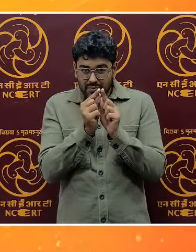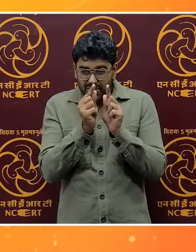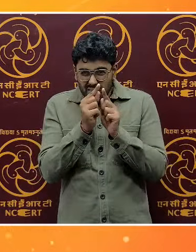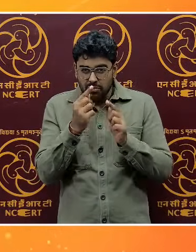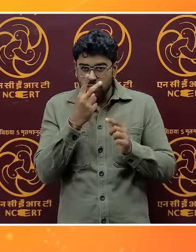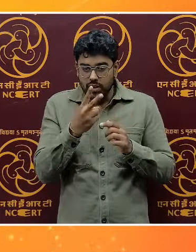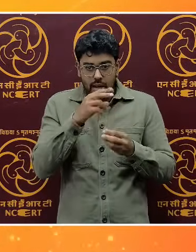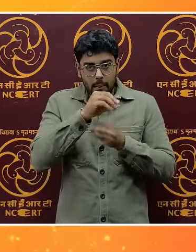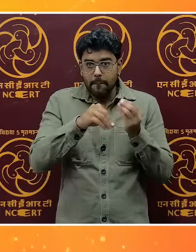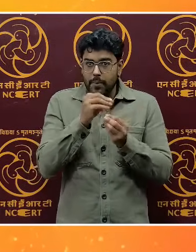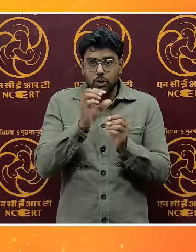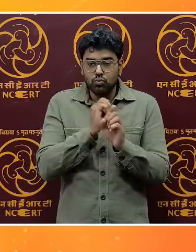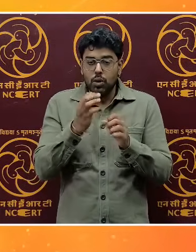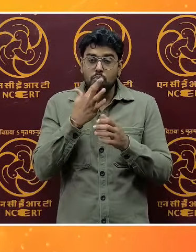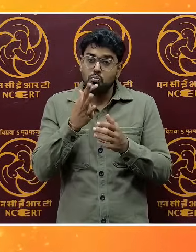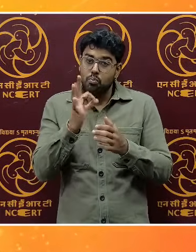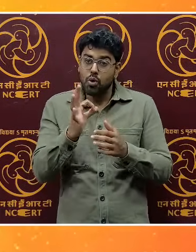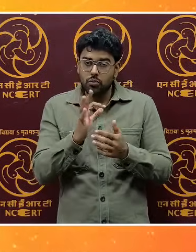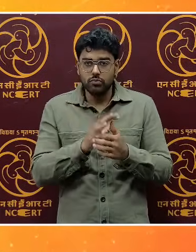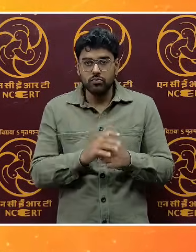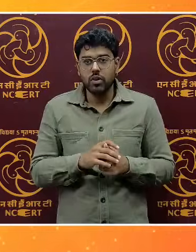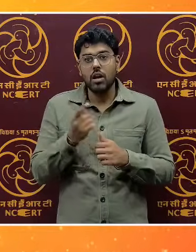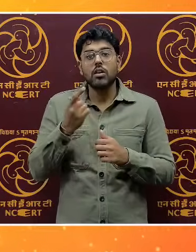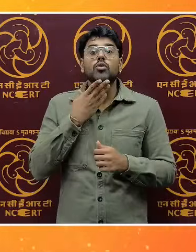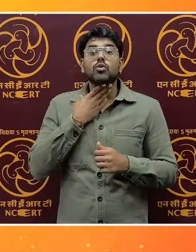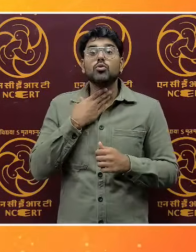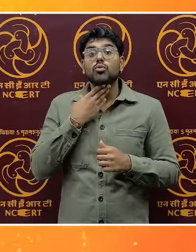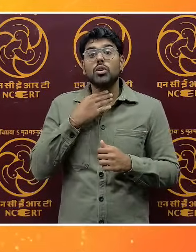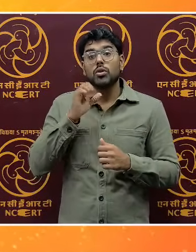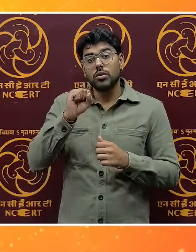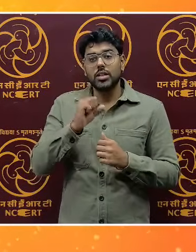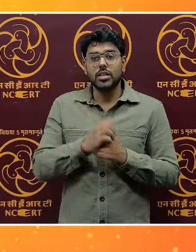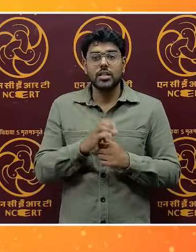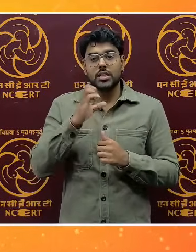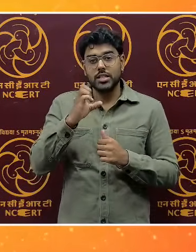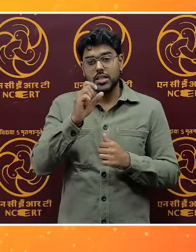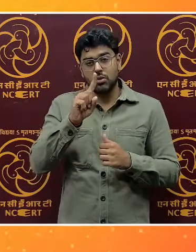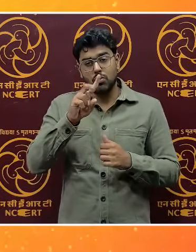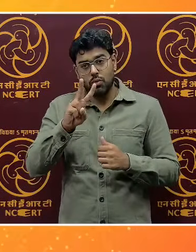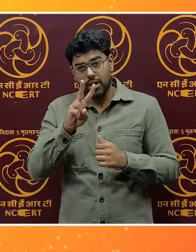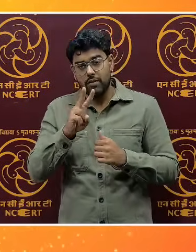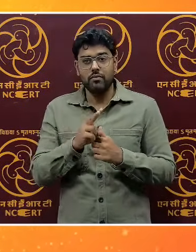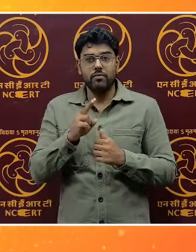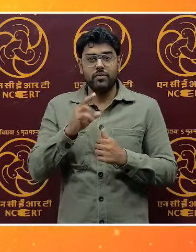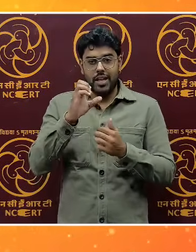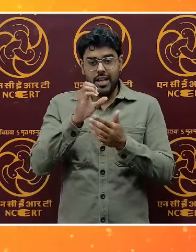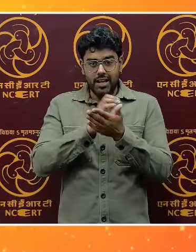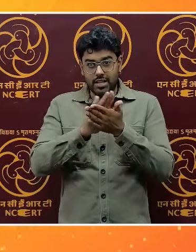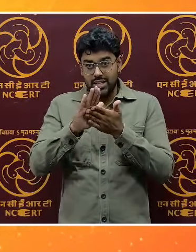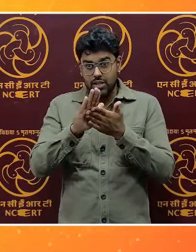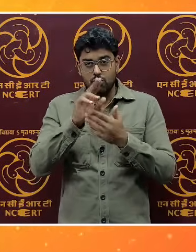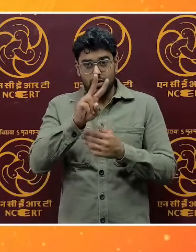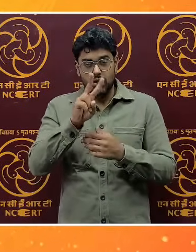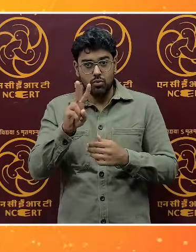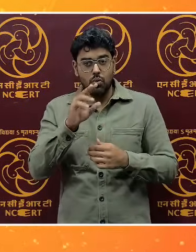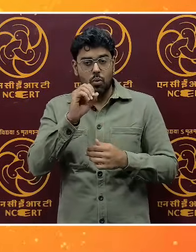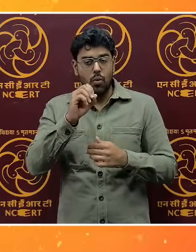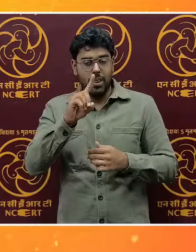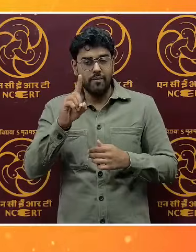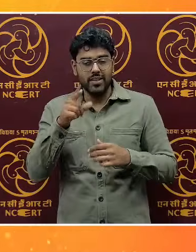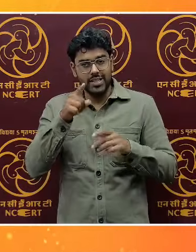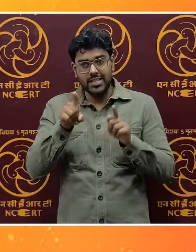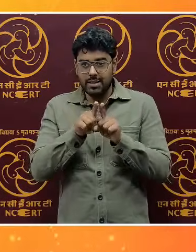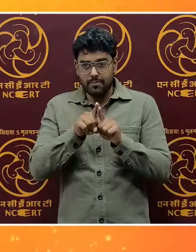that is mixed in it. Sugar has its formula C12H22O11. So all the particles are of that